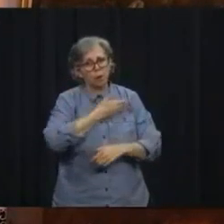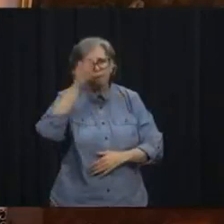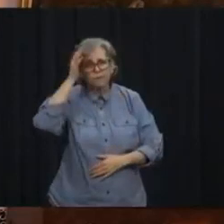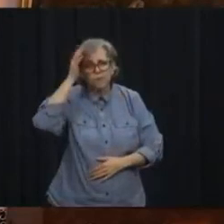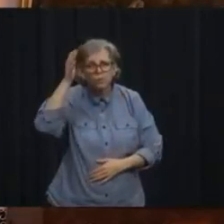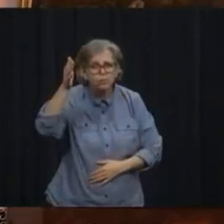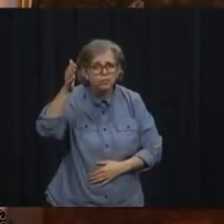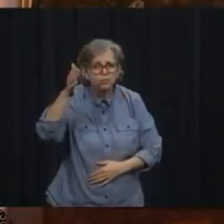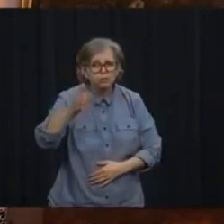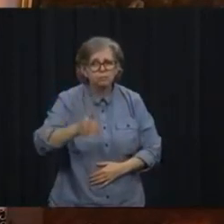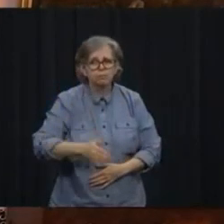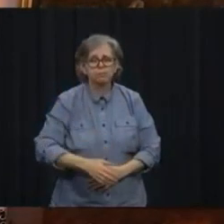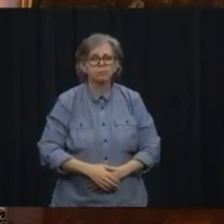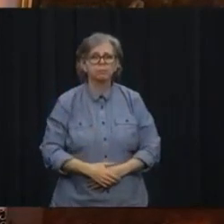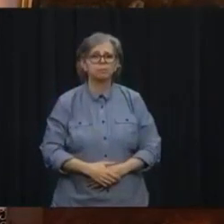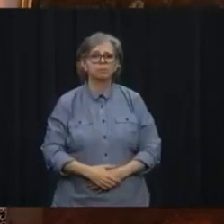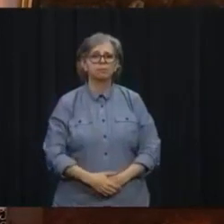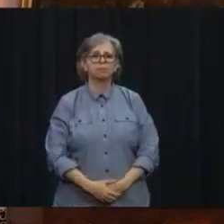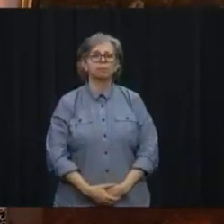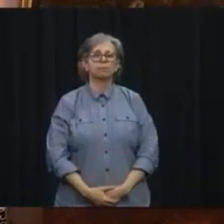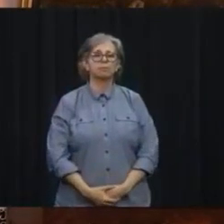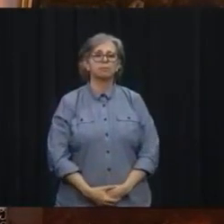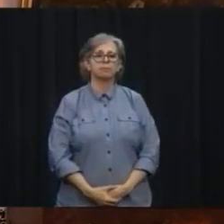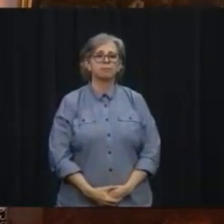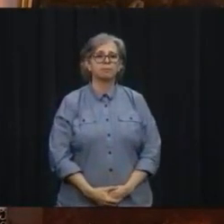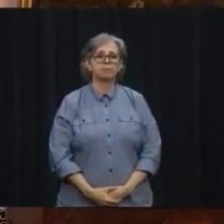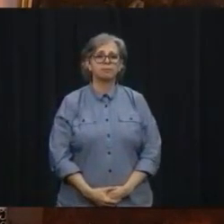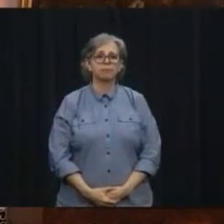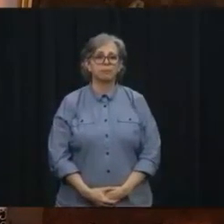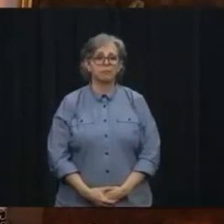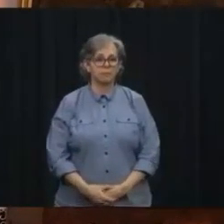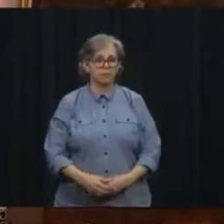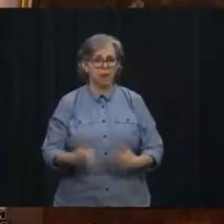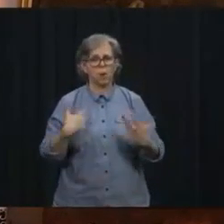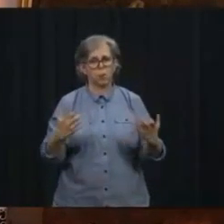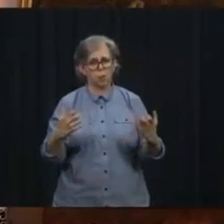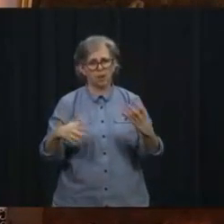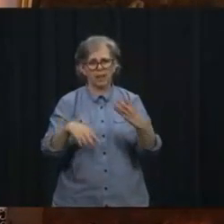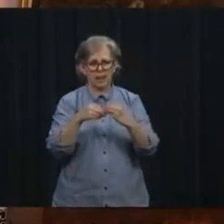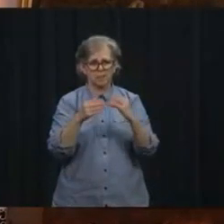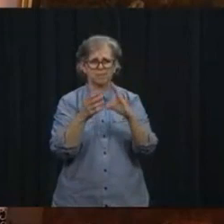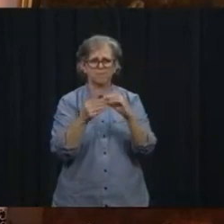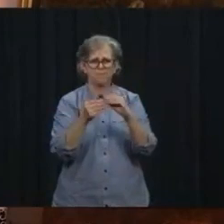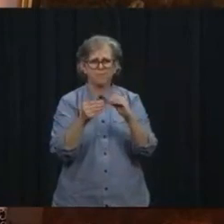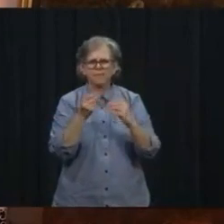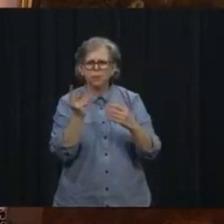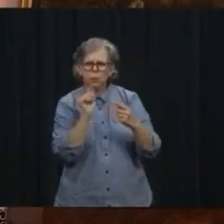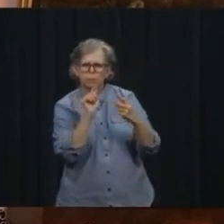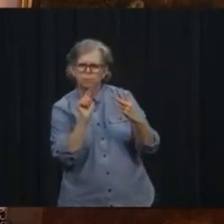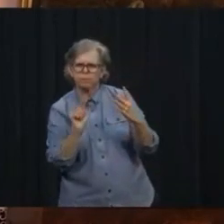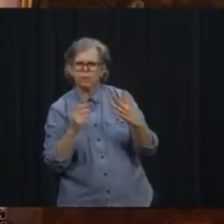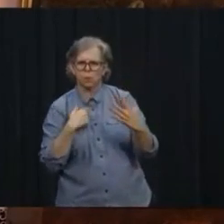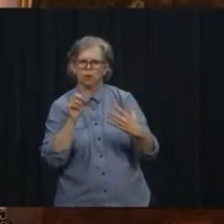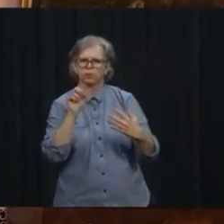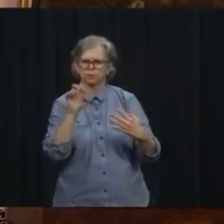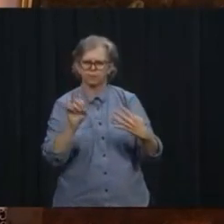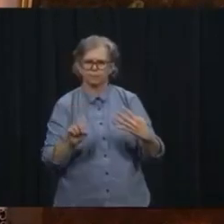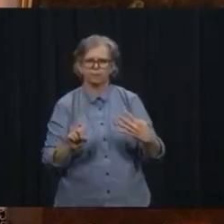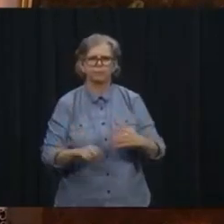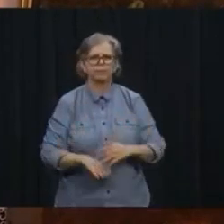enough? Did I do everything today that I could do to stop this? I would ask you to ask yourselves the same thing.